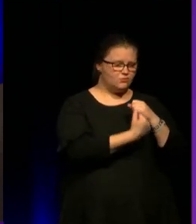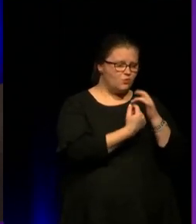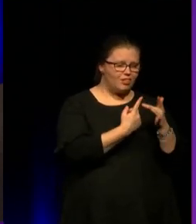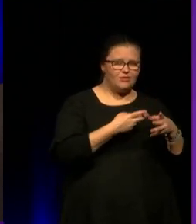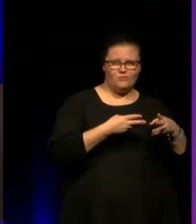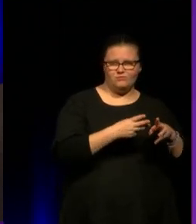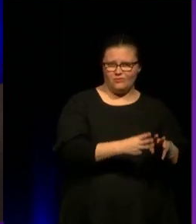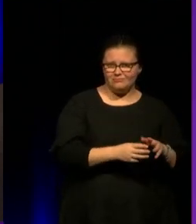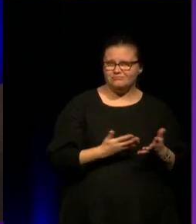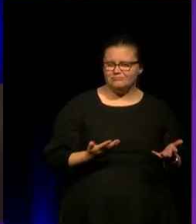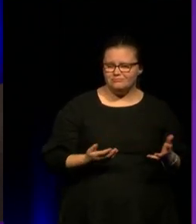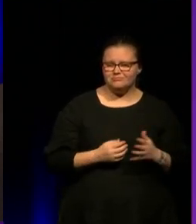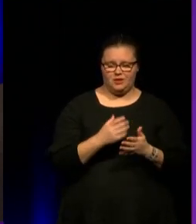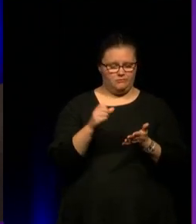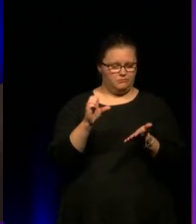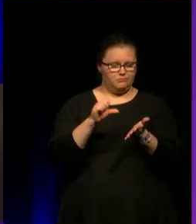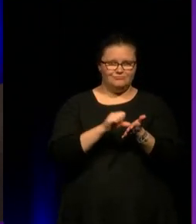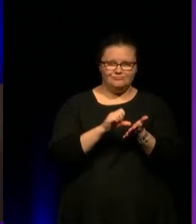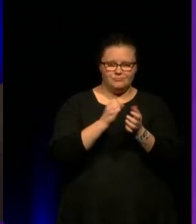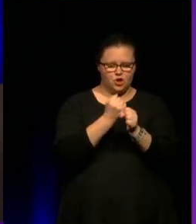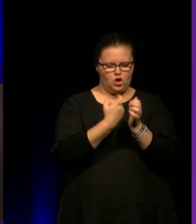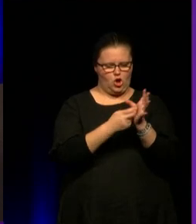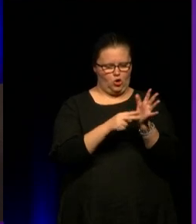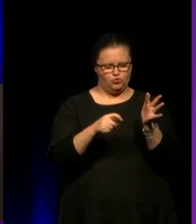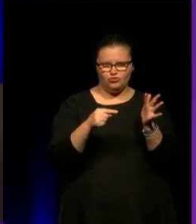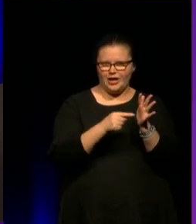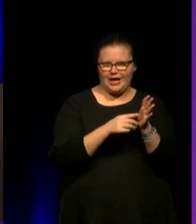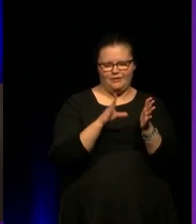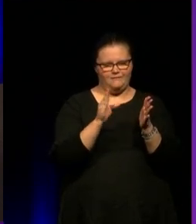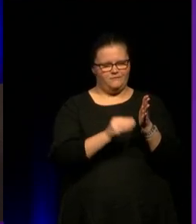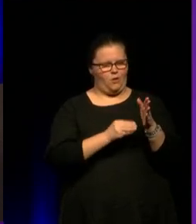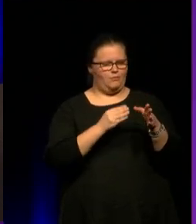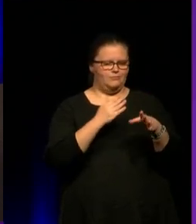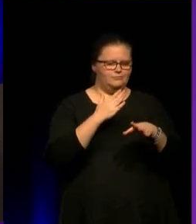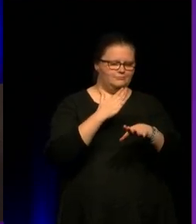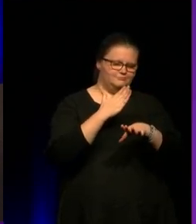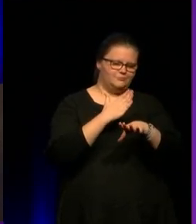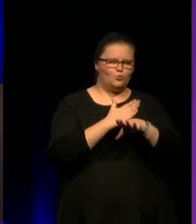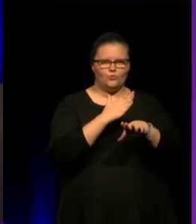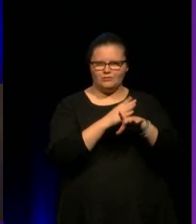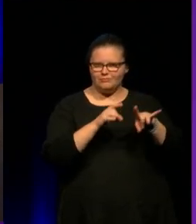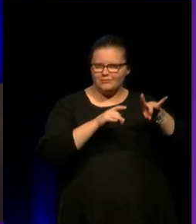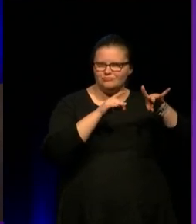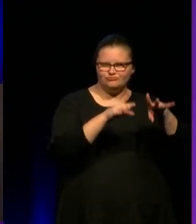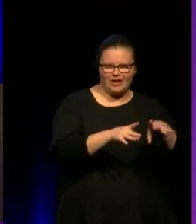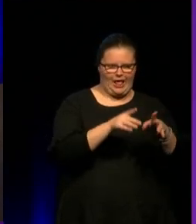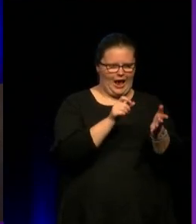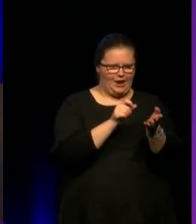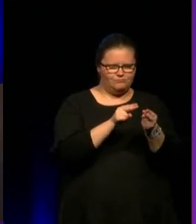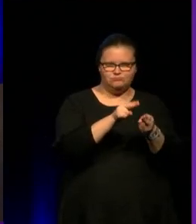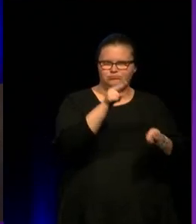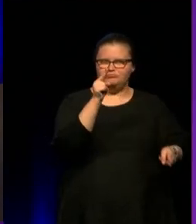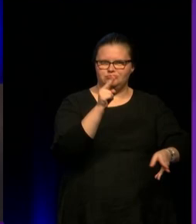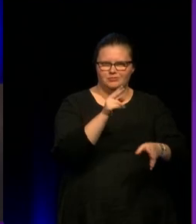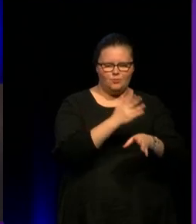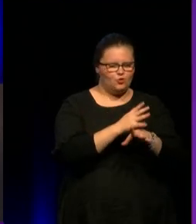would be the first point. So we've had grants from Commercialisation Australia and then Accelerating Commercialisation. The